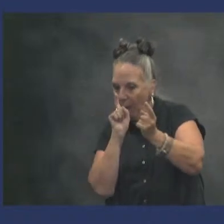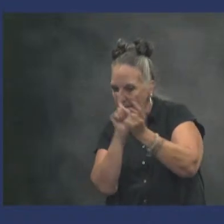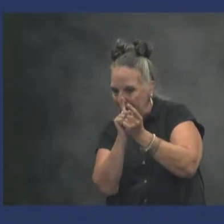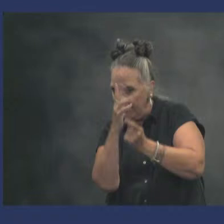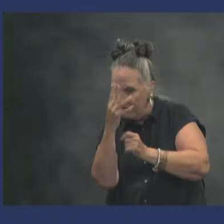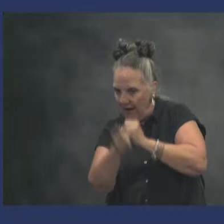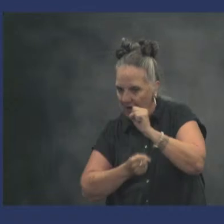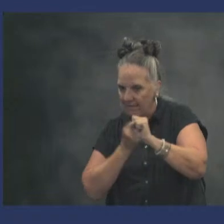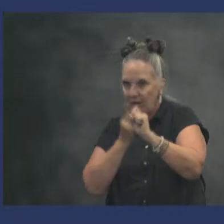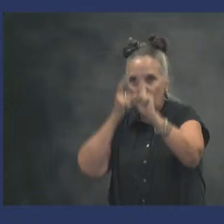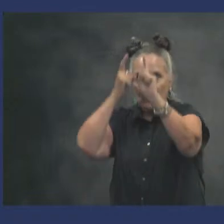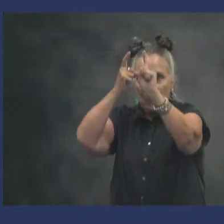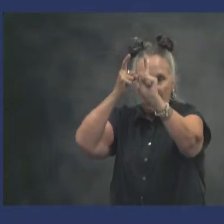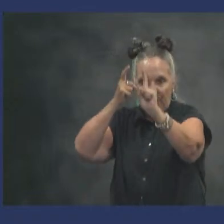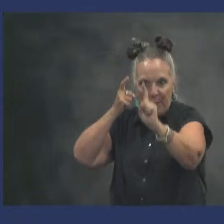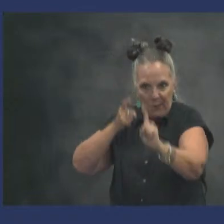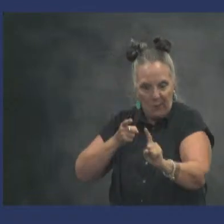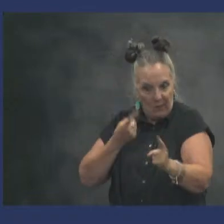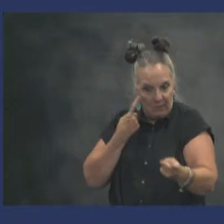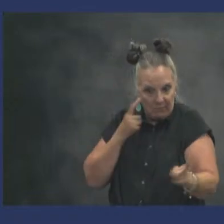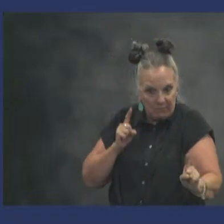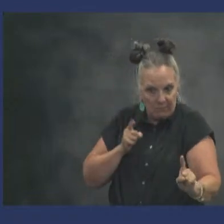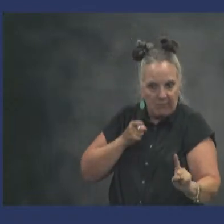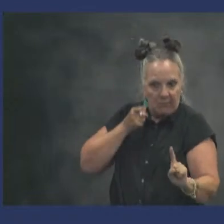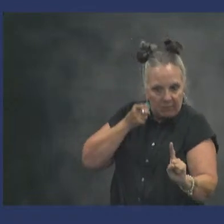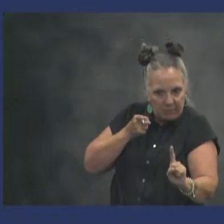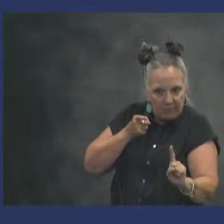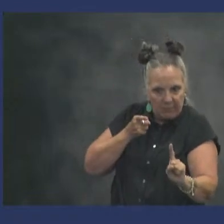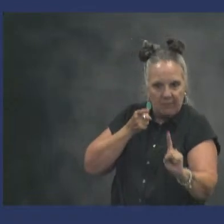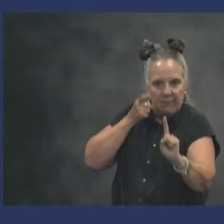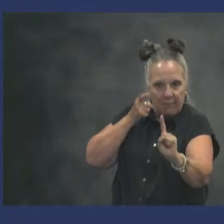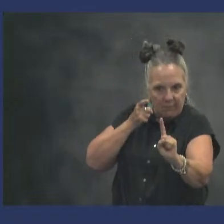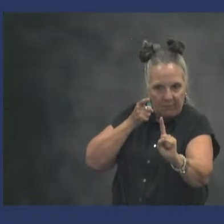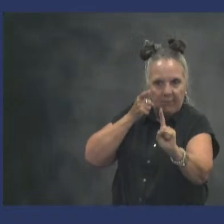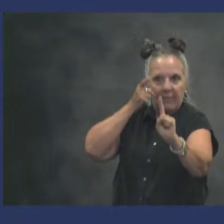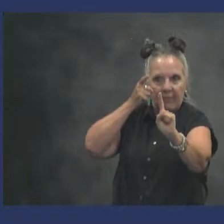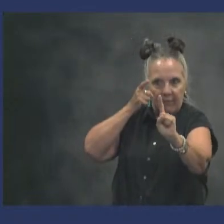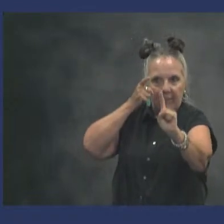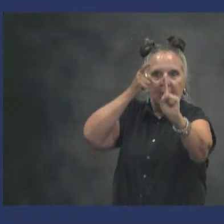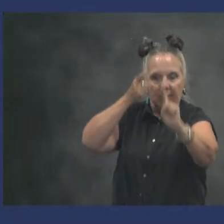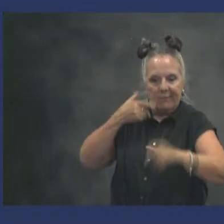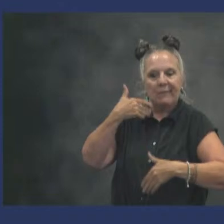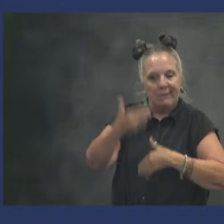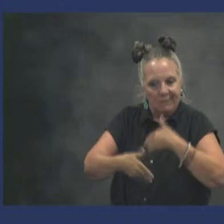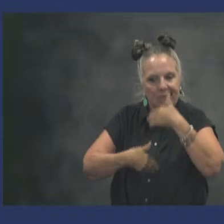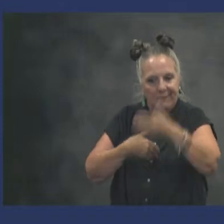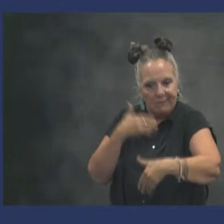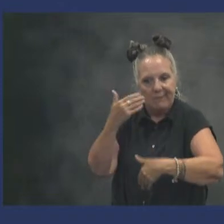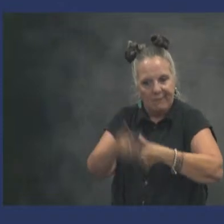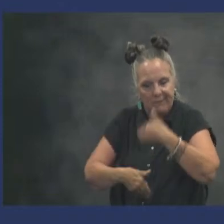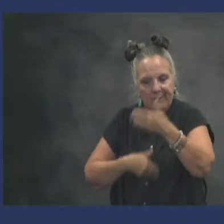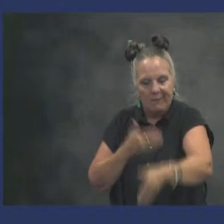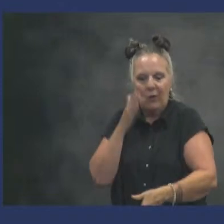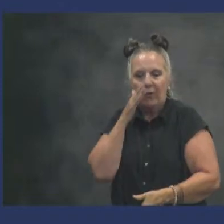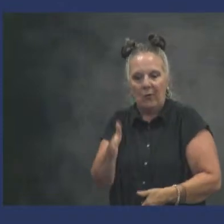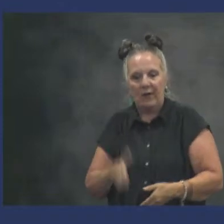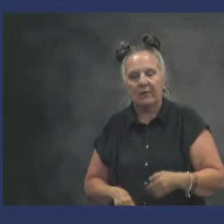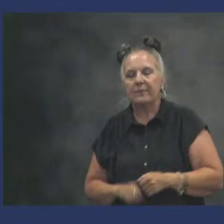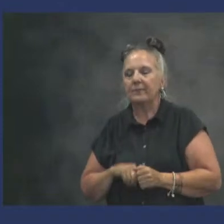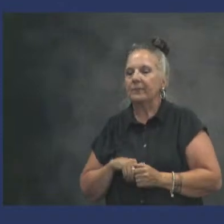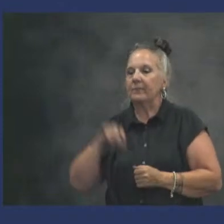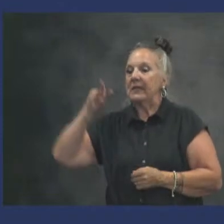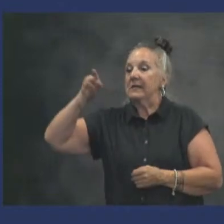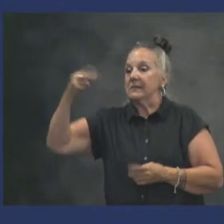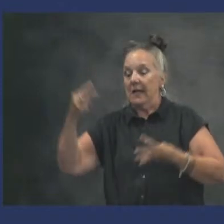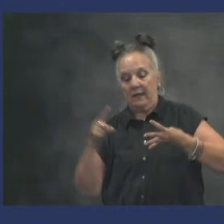And most of them are set as 5-year goals. So that is forthcoming as we continue through the work. The second objective